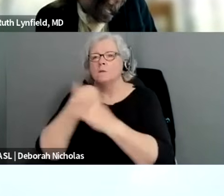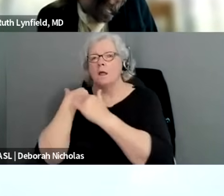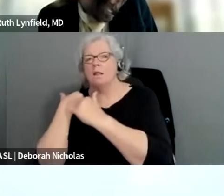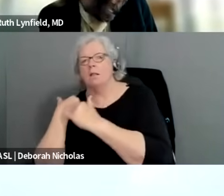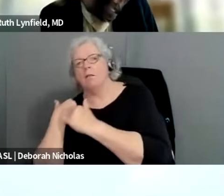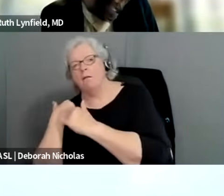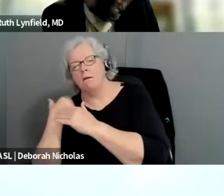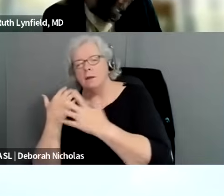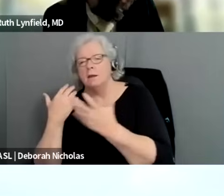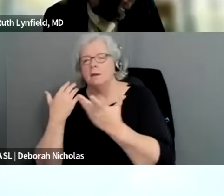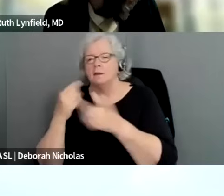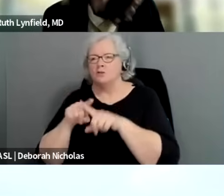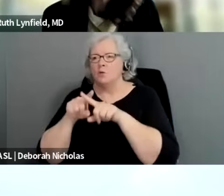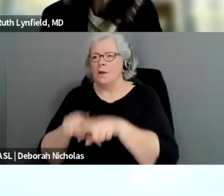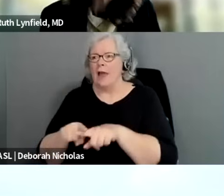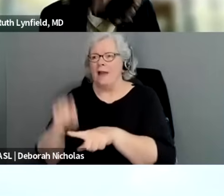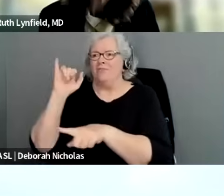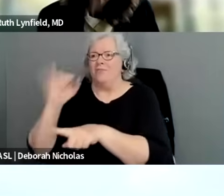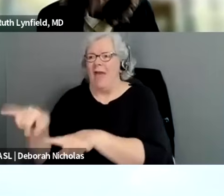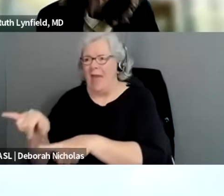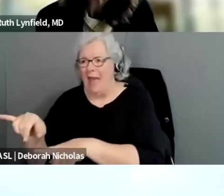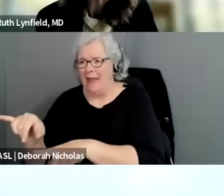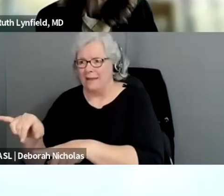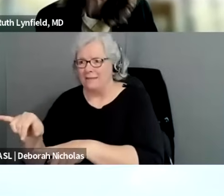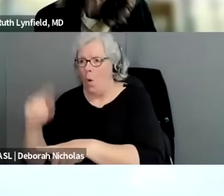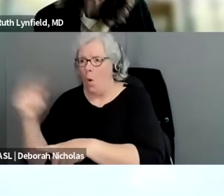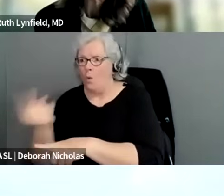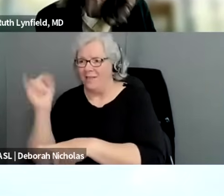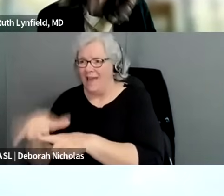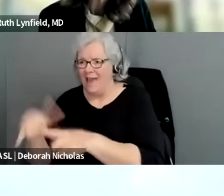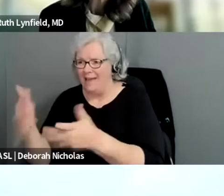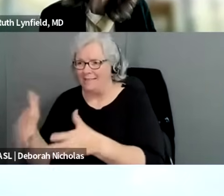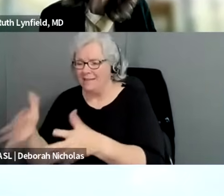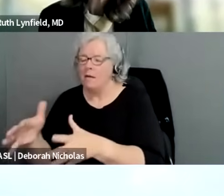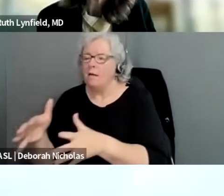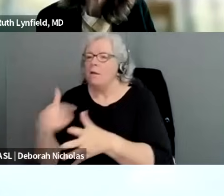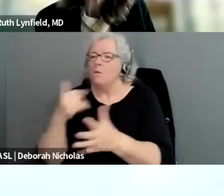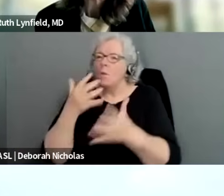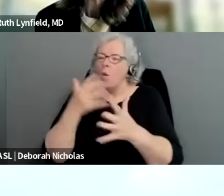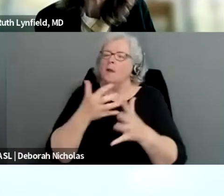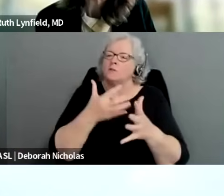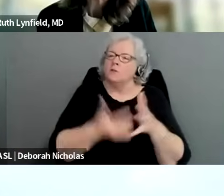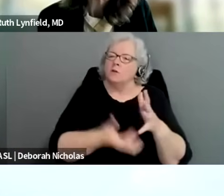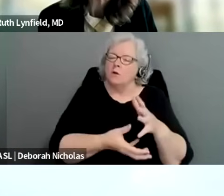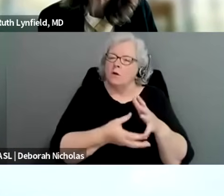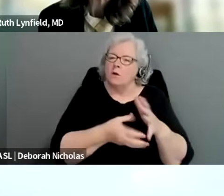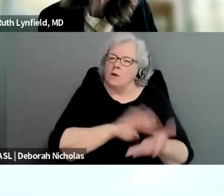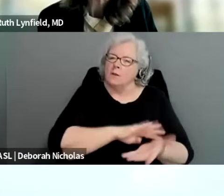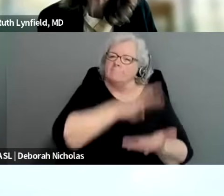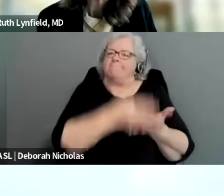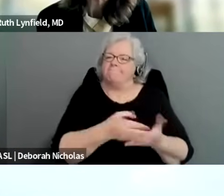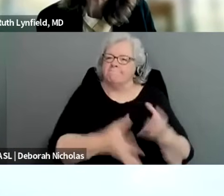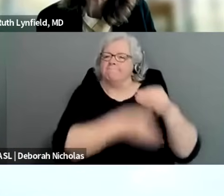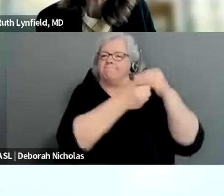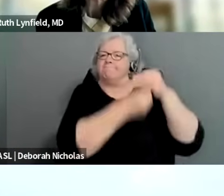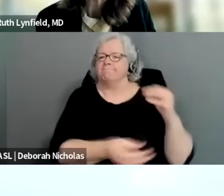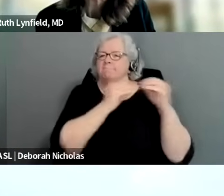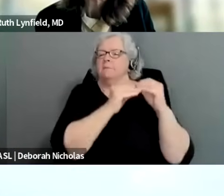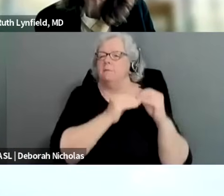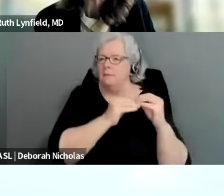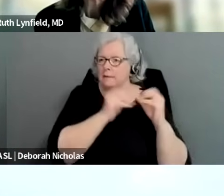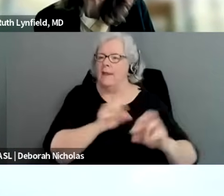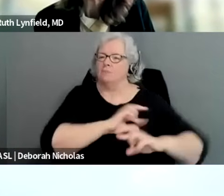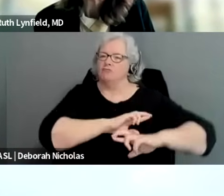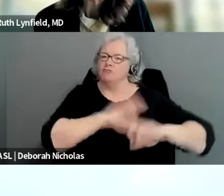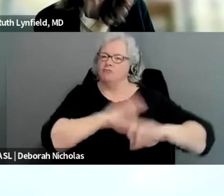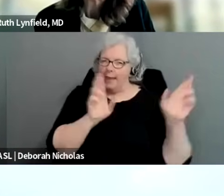commercial distribution, be able to backfill with enough distribution points, enough destination points, so that we can get those and ready to